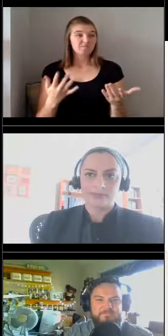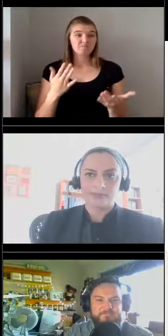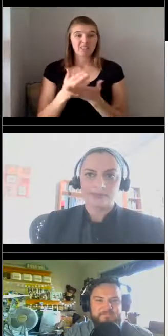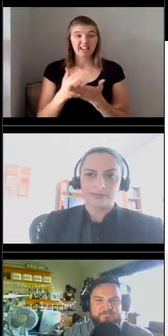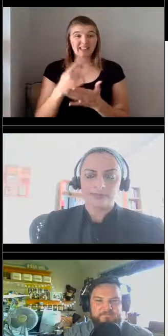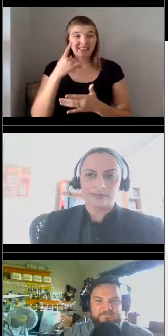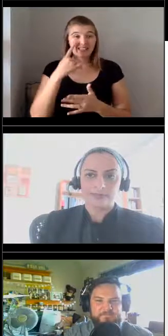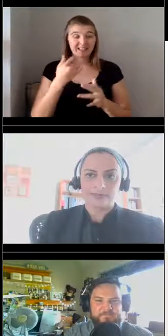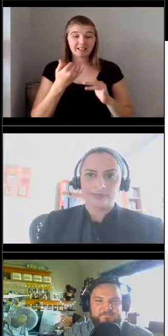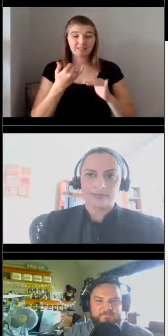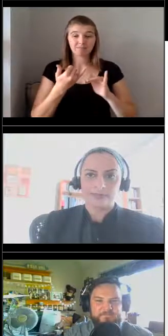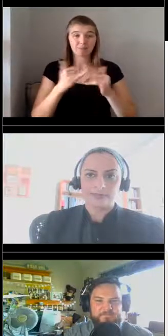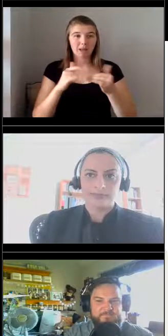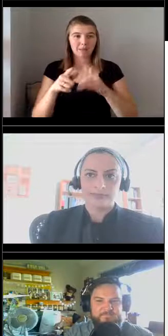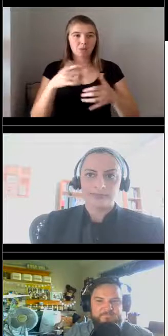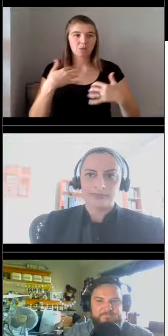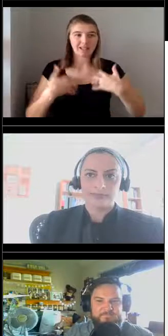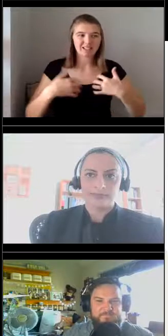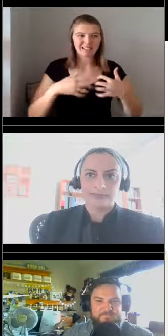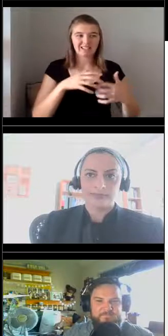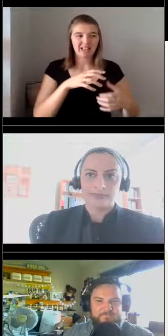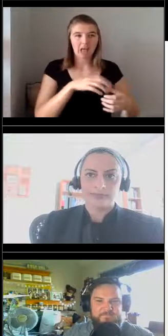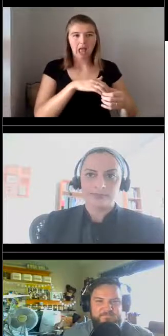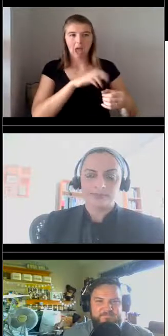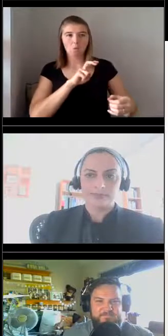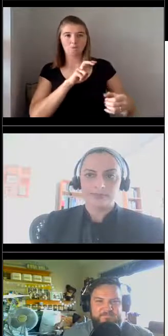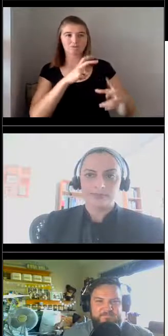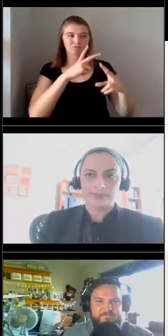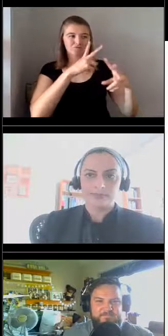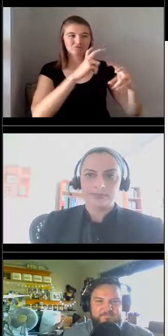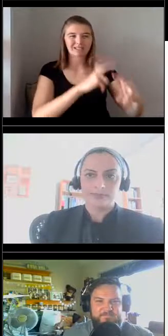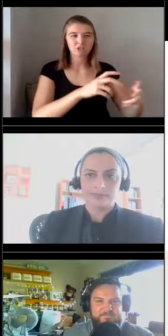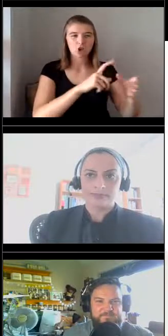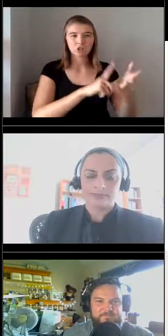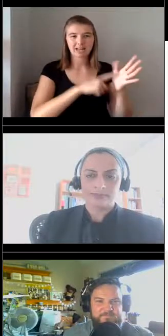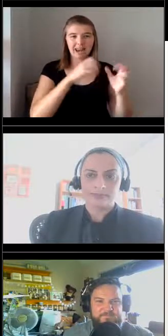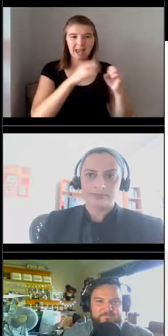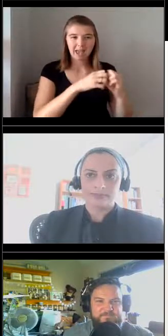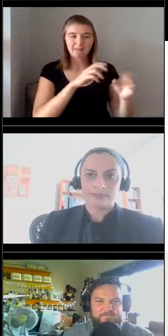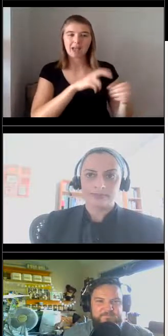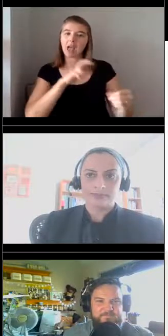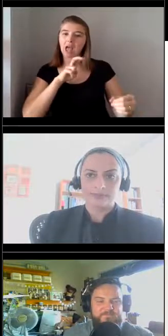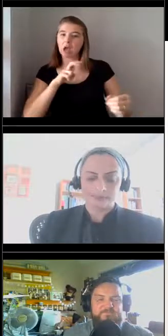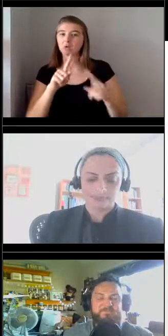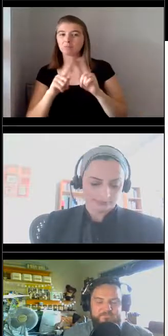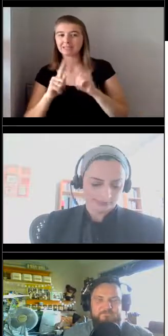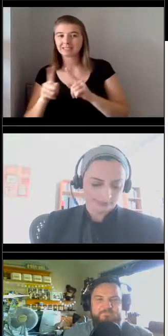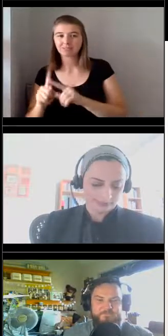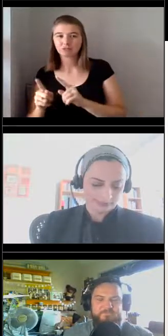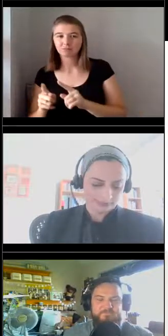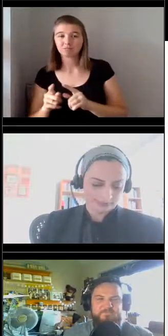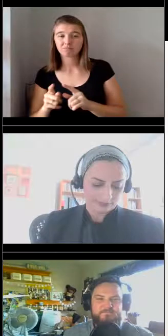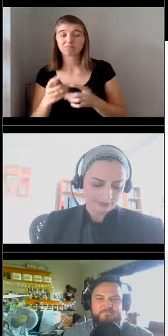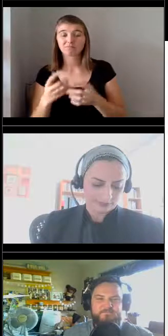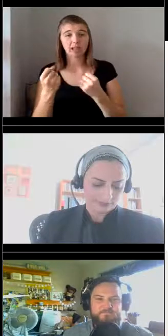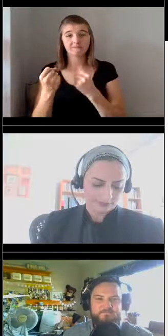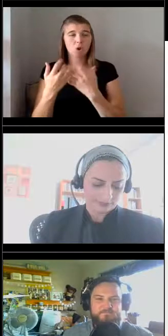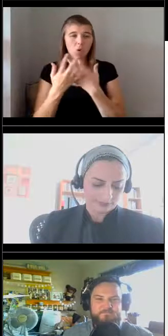and there's quite a lot of sort of like micro credentials training programs that are